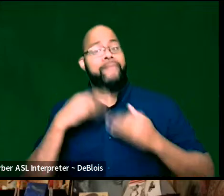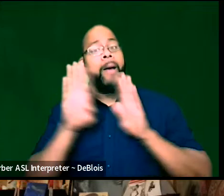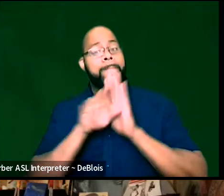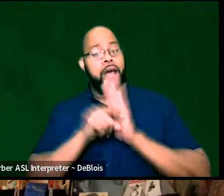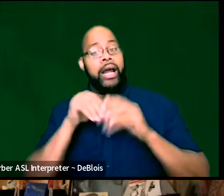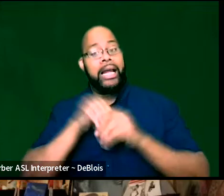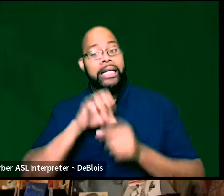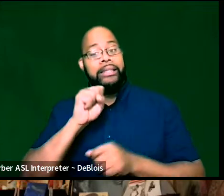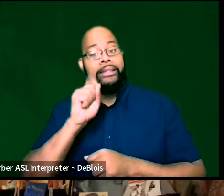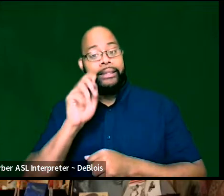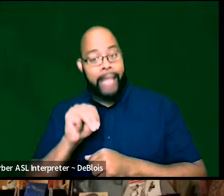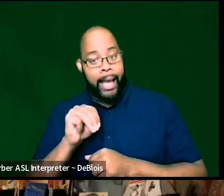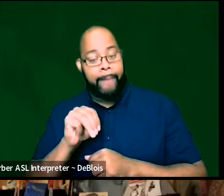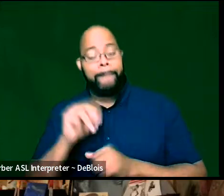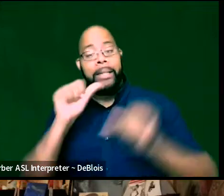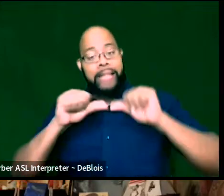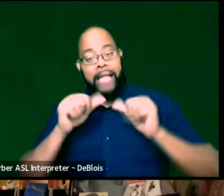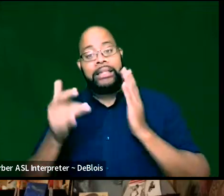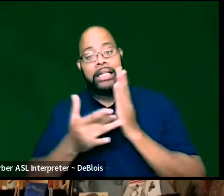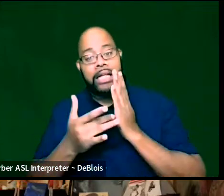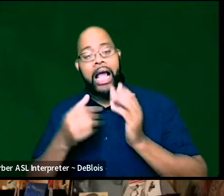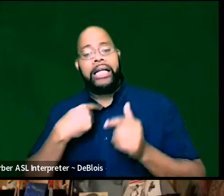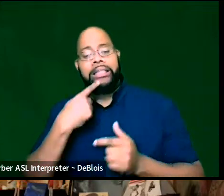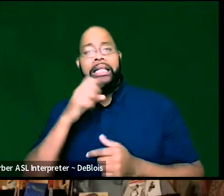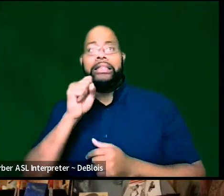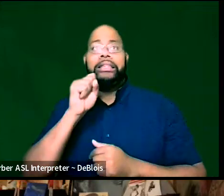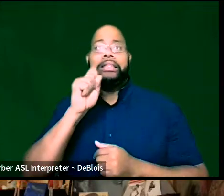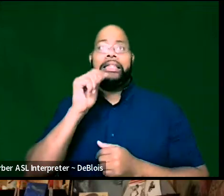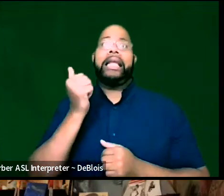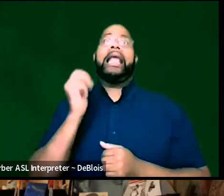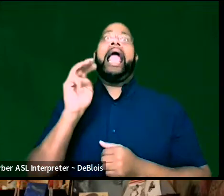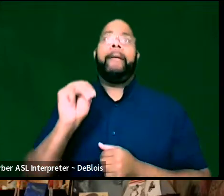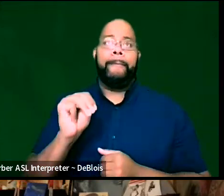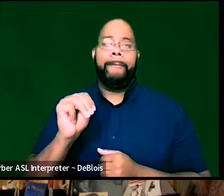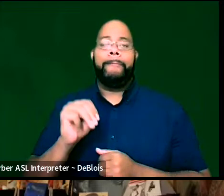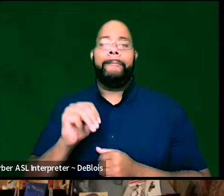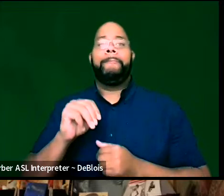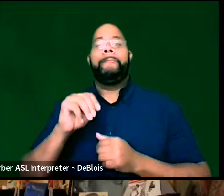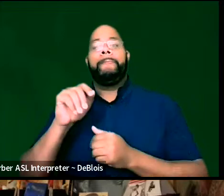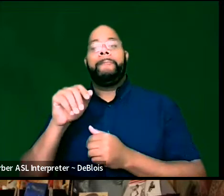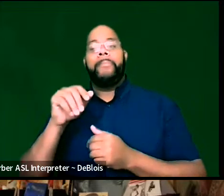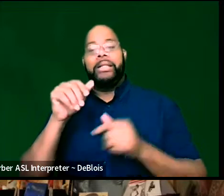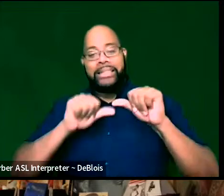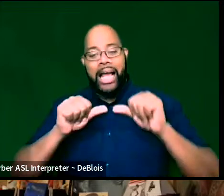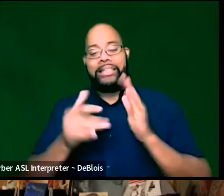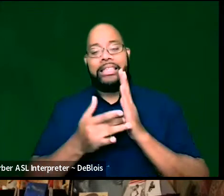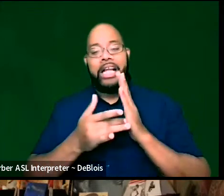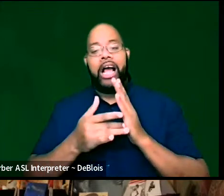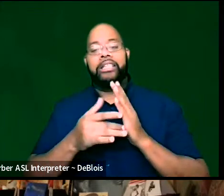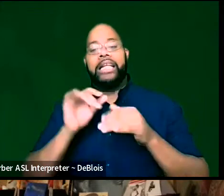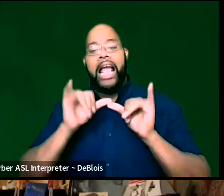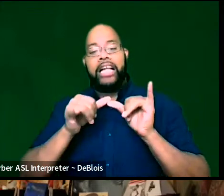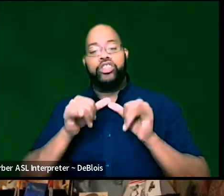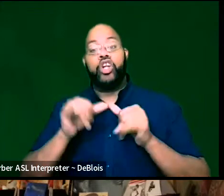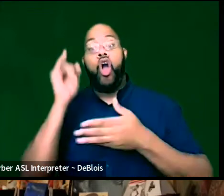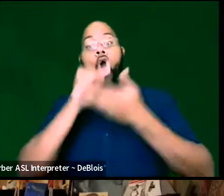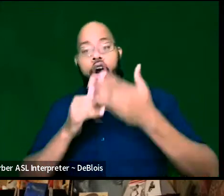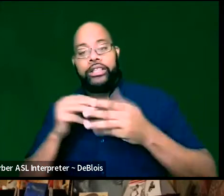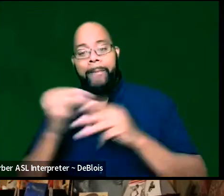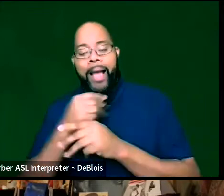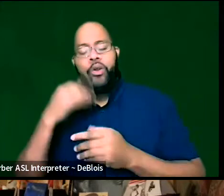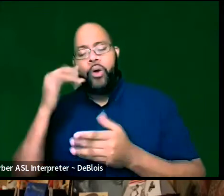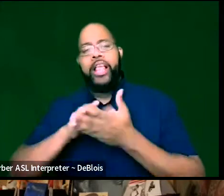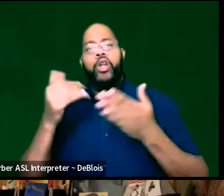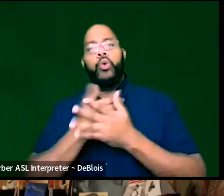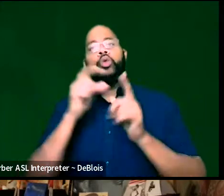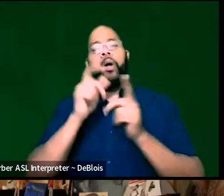in STEM, science, technology, and I should say STEAM, science, technology, engineering, arts, and math, which I know is the new term that